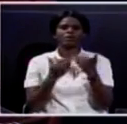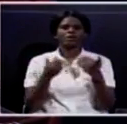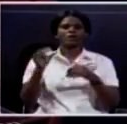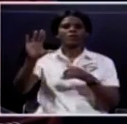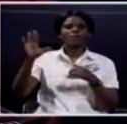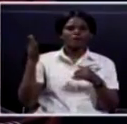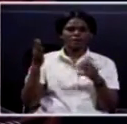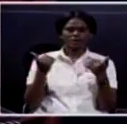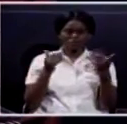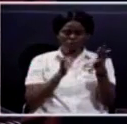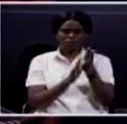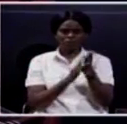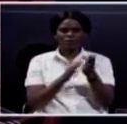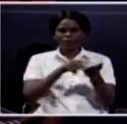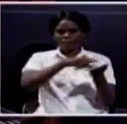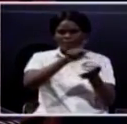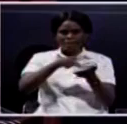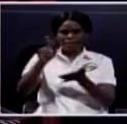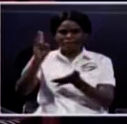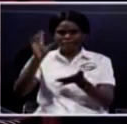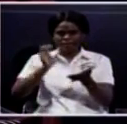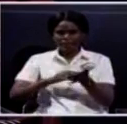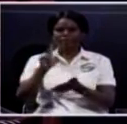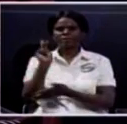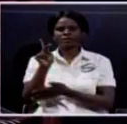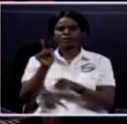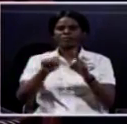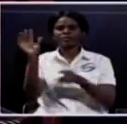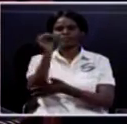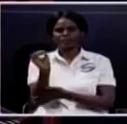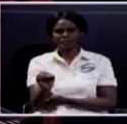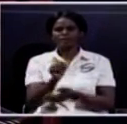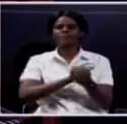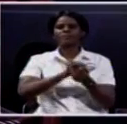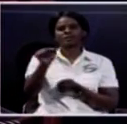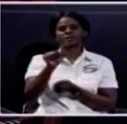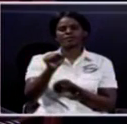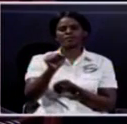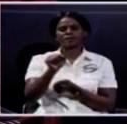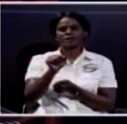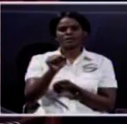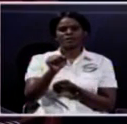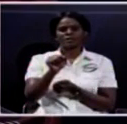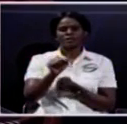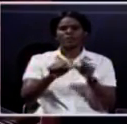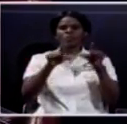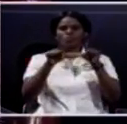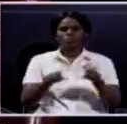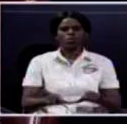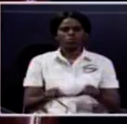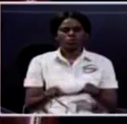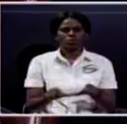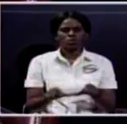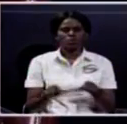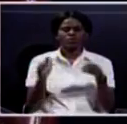again. Here is a school which is charging 7,000 kwacha, but the percentage of the passing rate is below expected